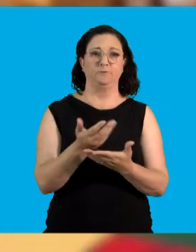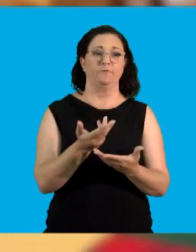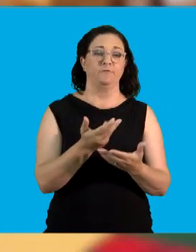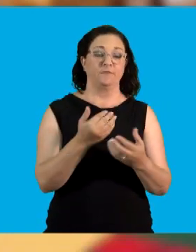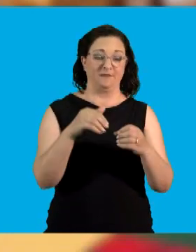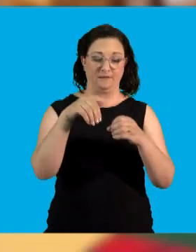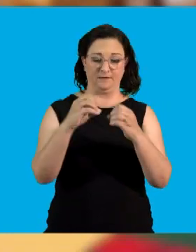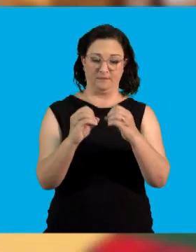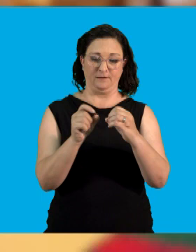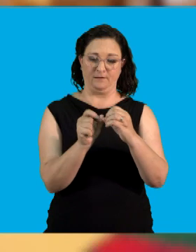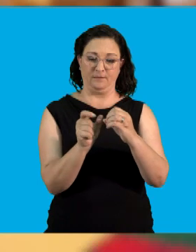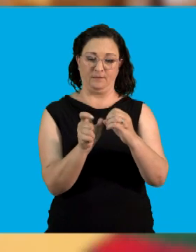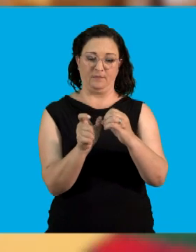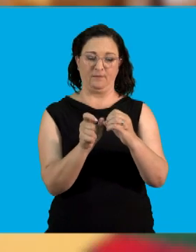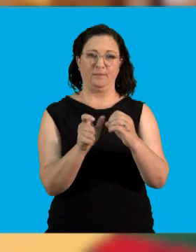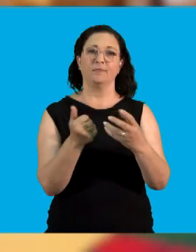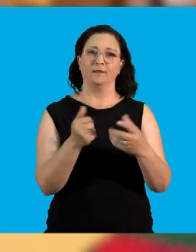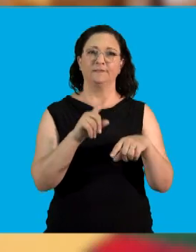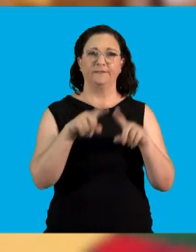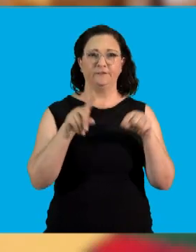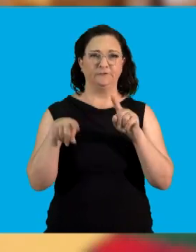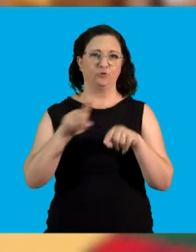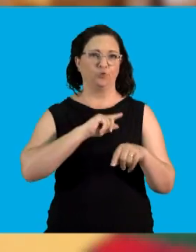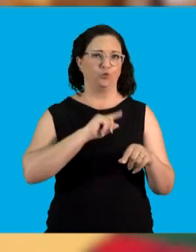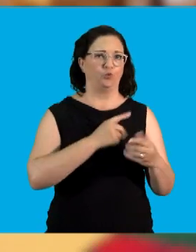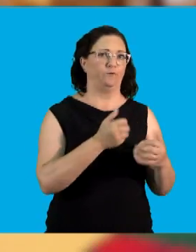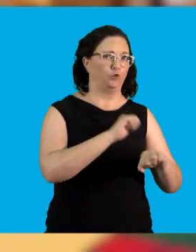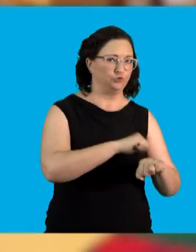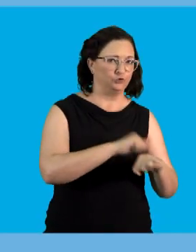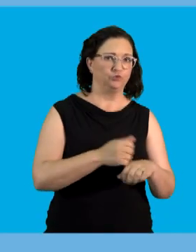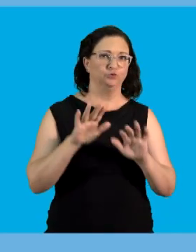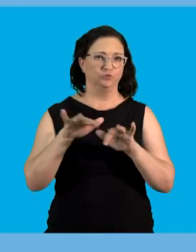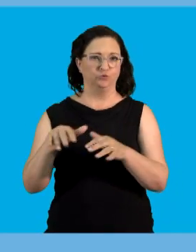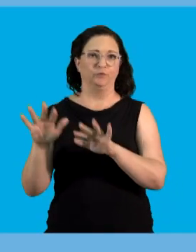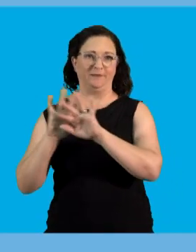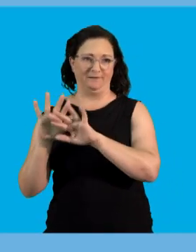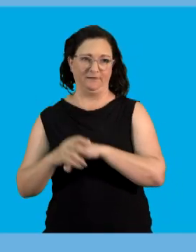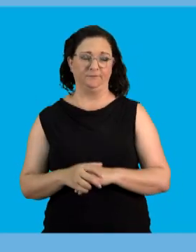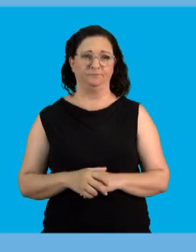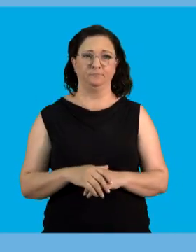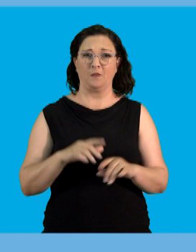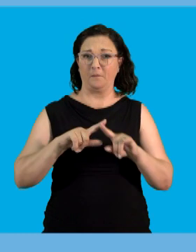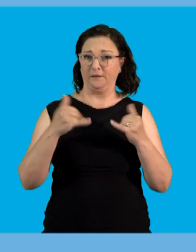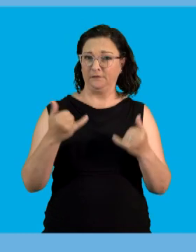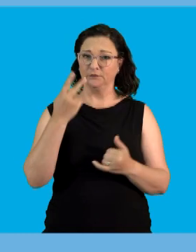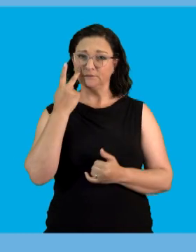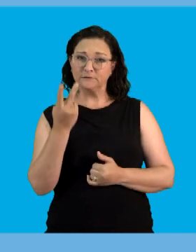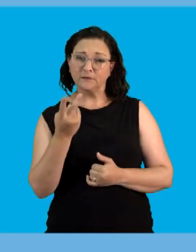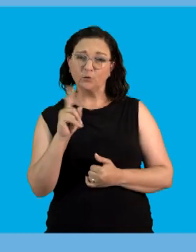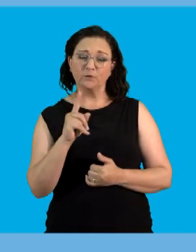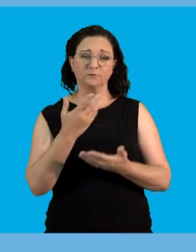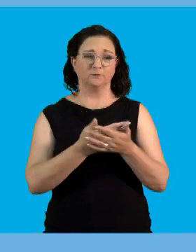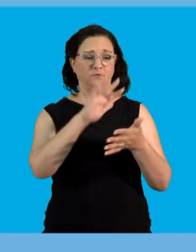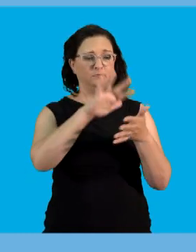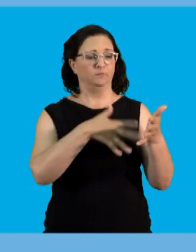matter, between a solid, a liquid, and a gas, they are different in terms of the size. So with the information that we already know, let's see if